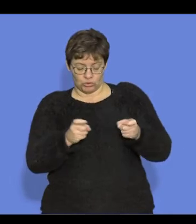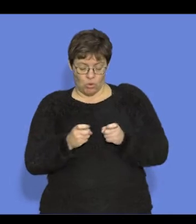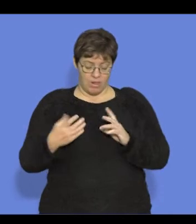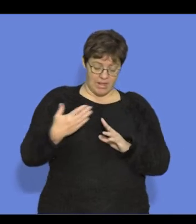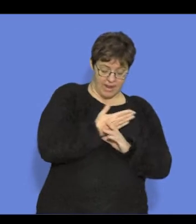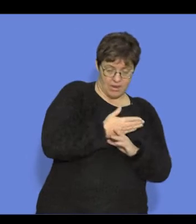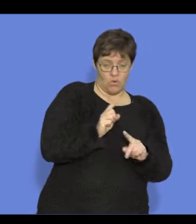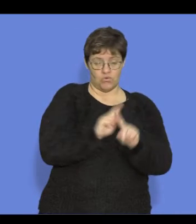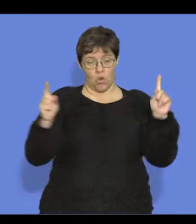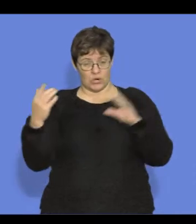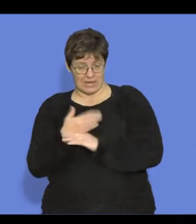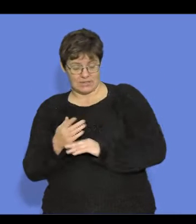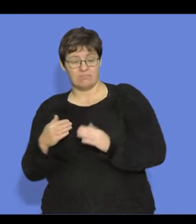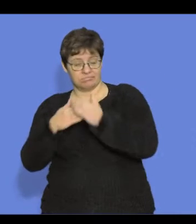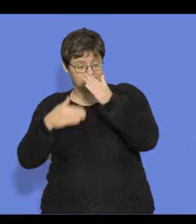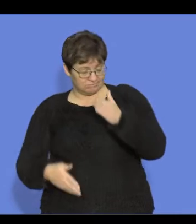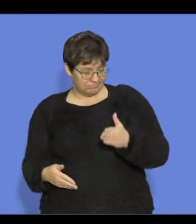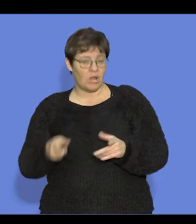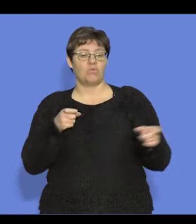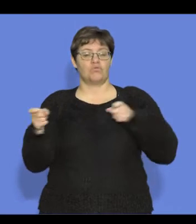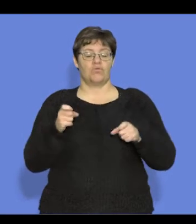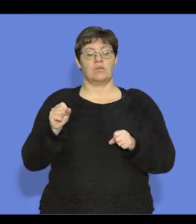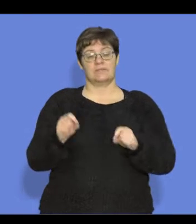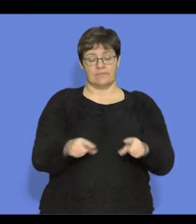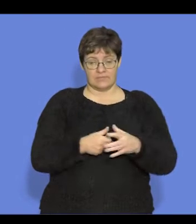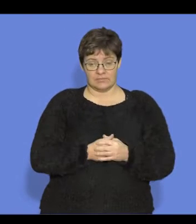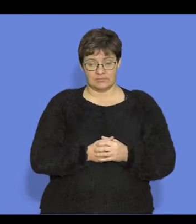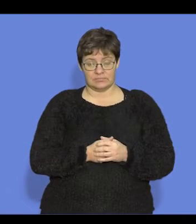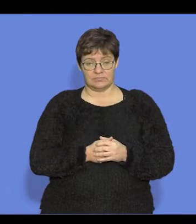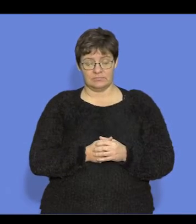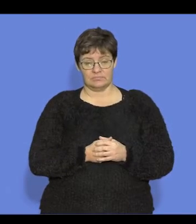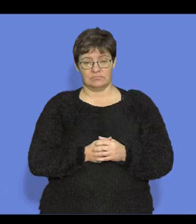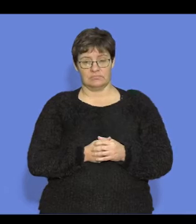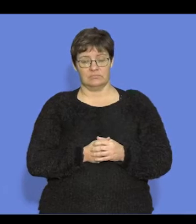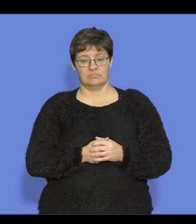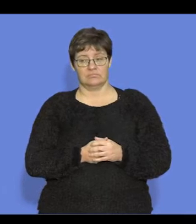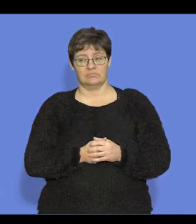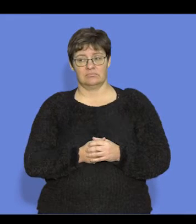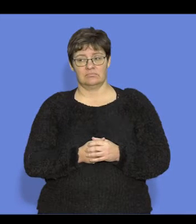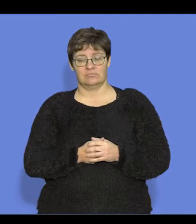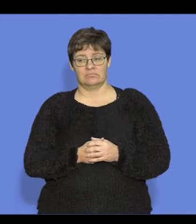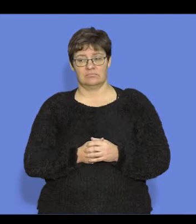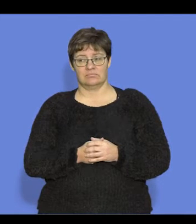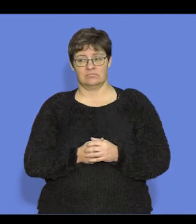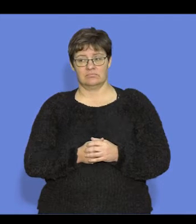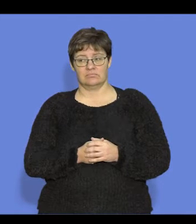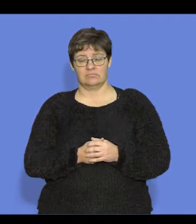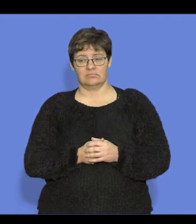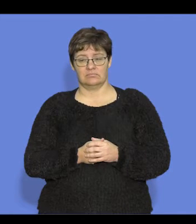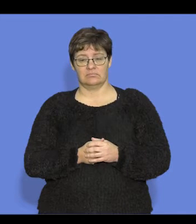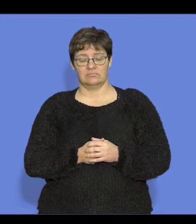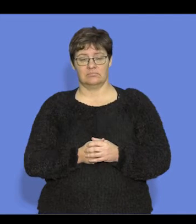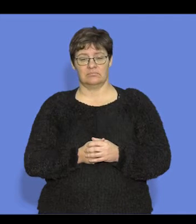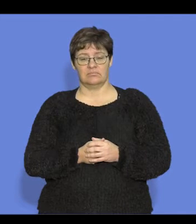control. Okay, so that's important. It gives the plant some control over the movement of